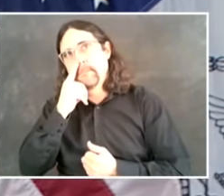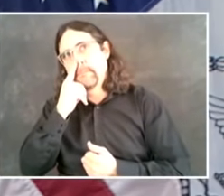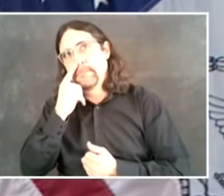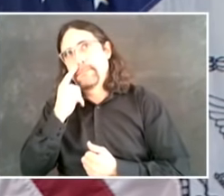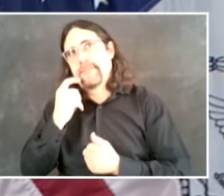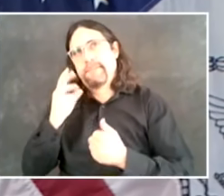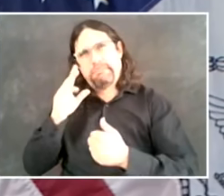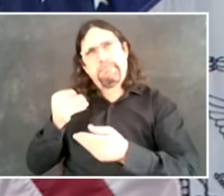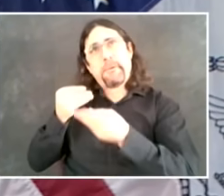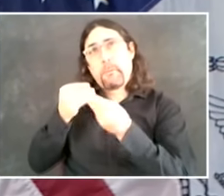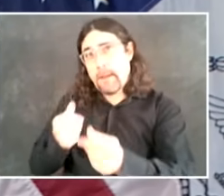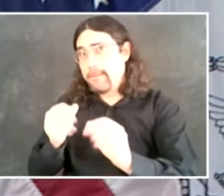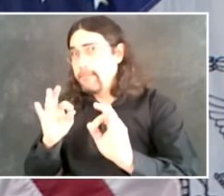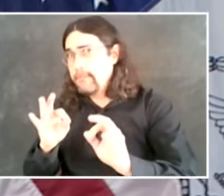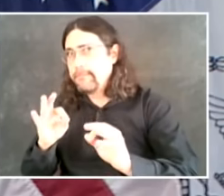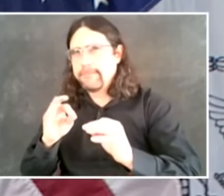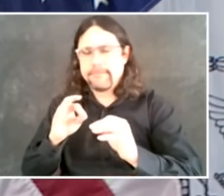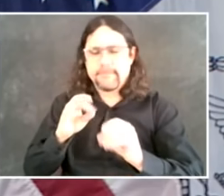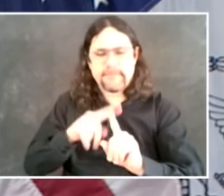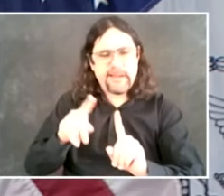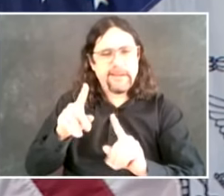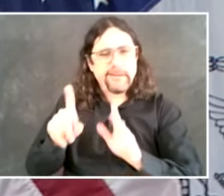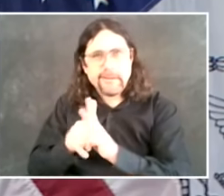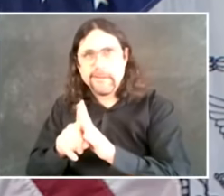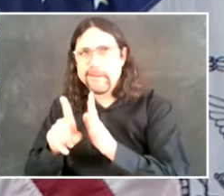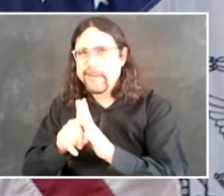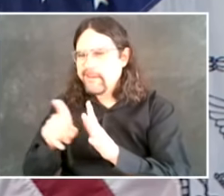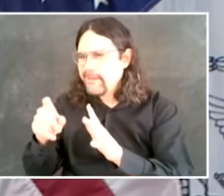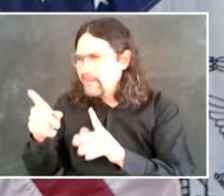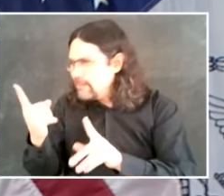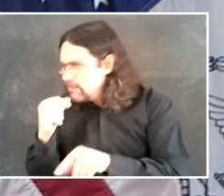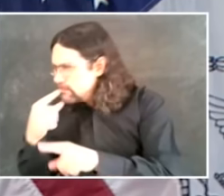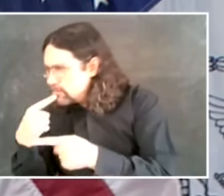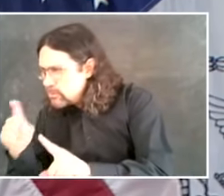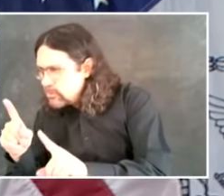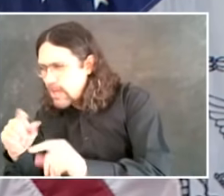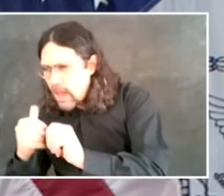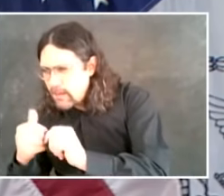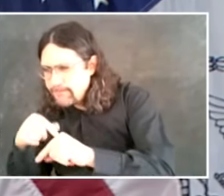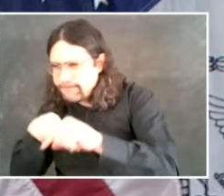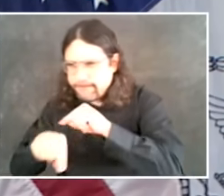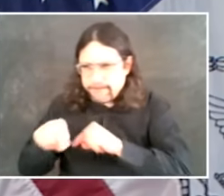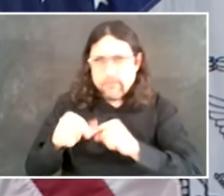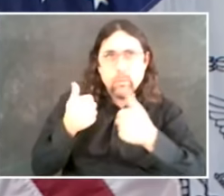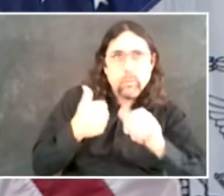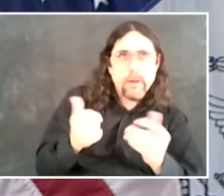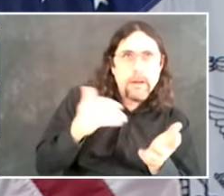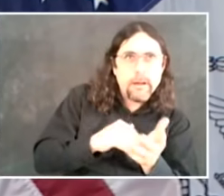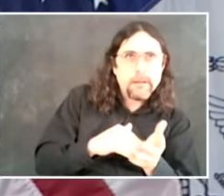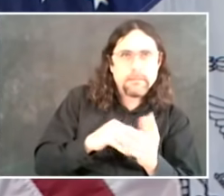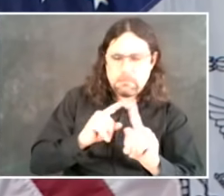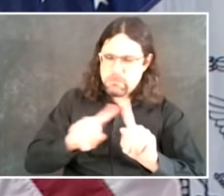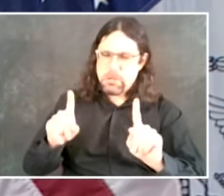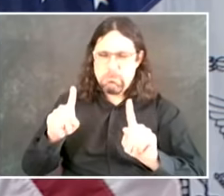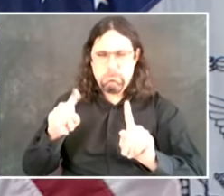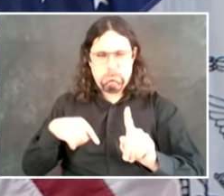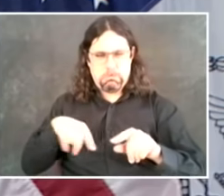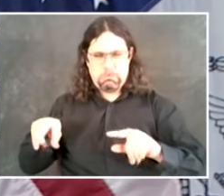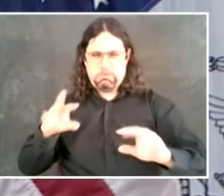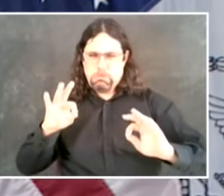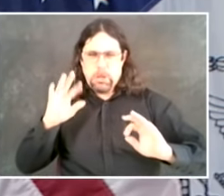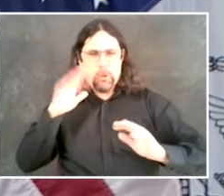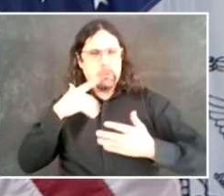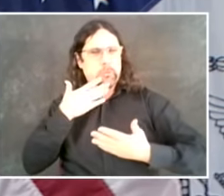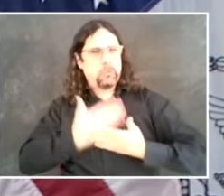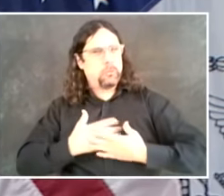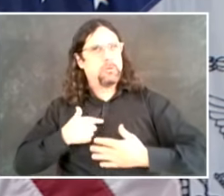something else until we get there, because we are in uncharted territory. But we are confident that we're making progress, and we're confident that we're going to have test kit